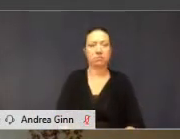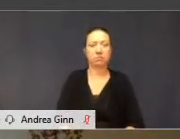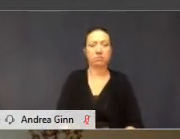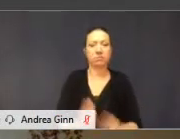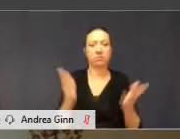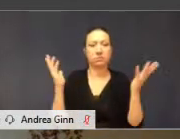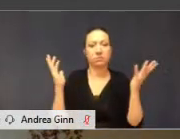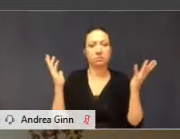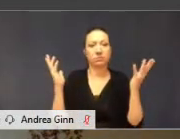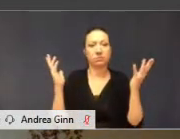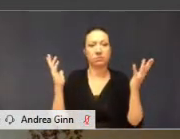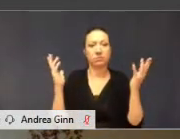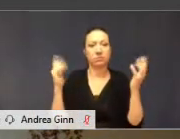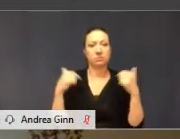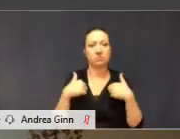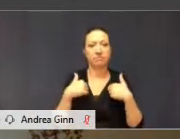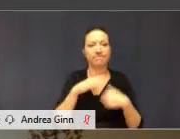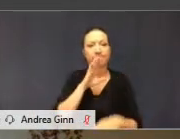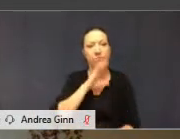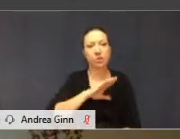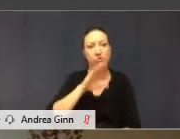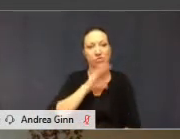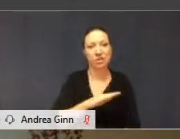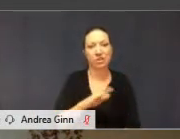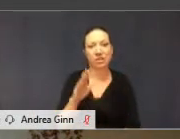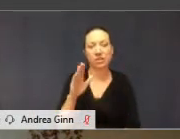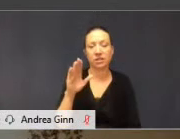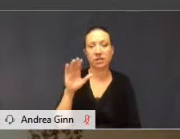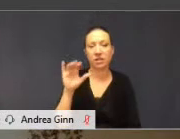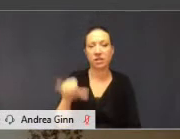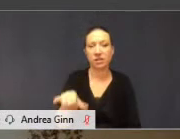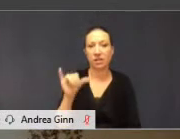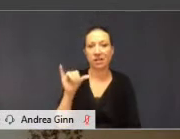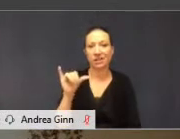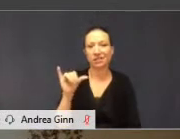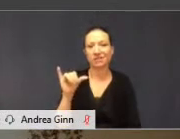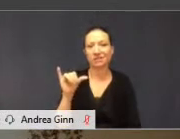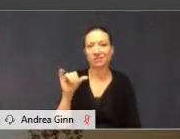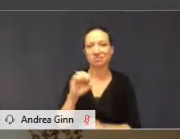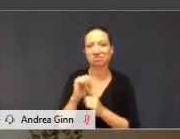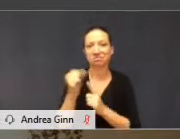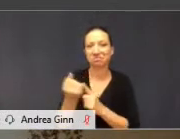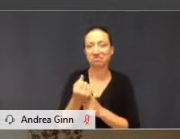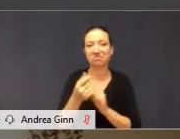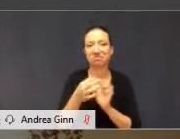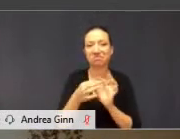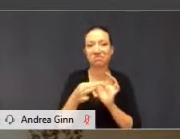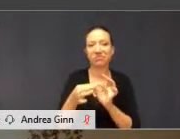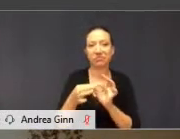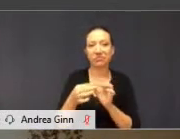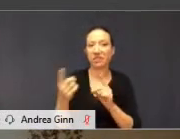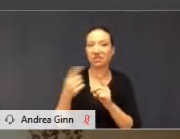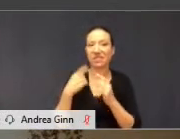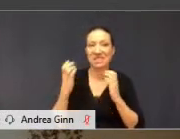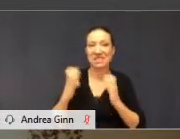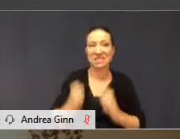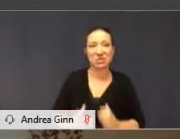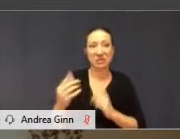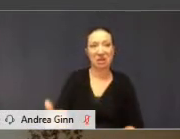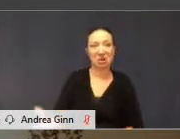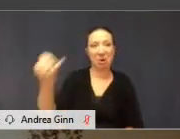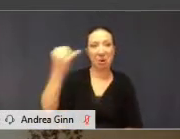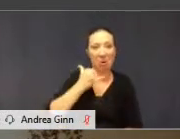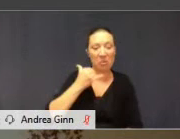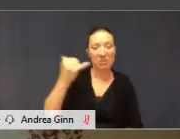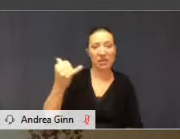so I'm very frustrated about this. It deals with a constituent calling me on this, and I'm looking at very